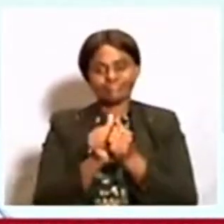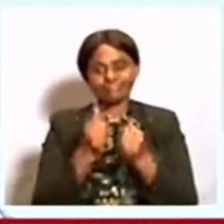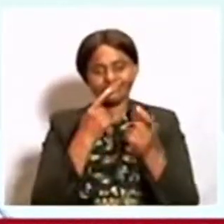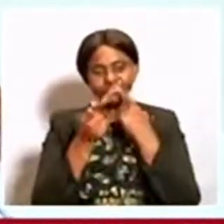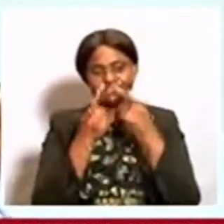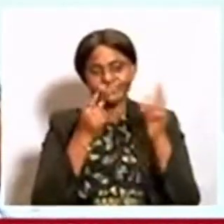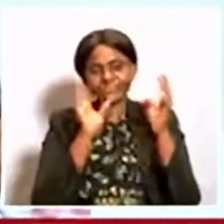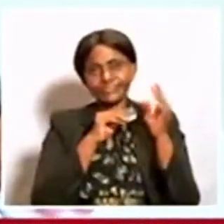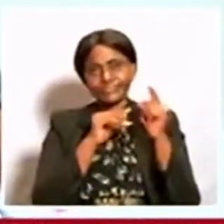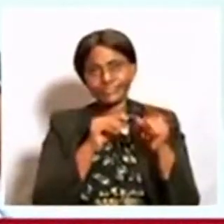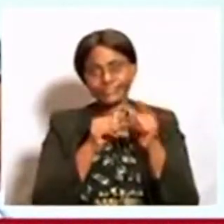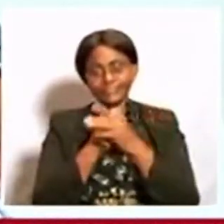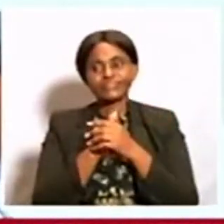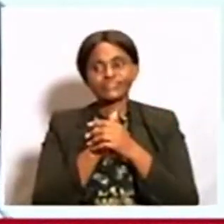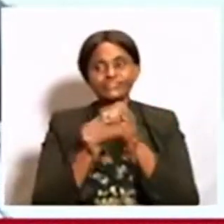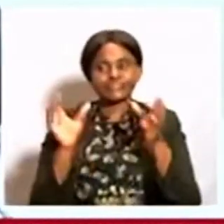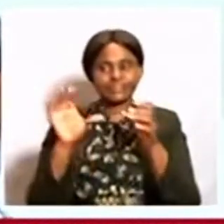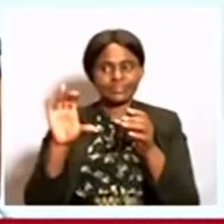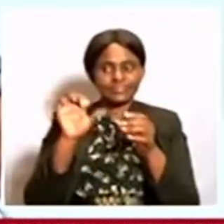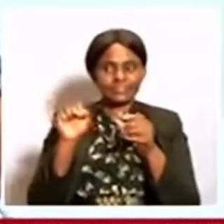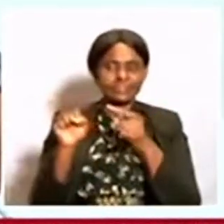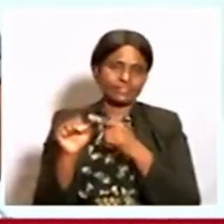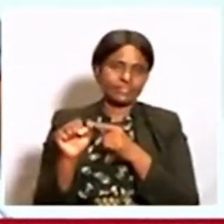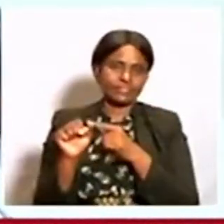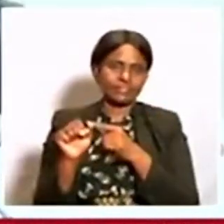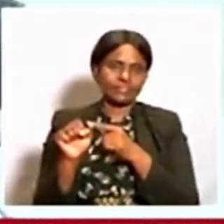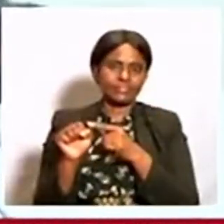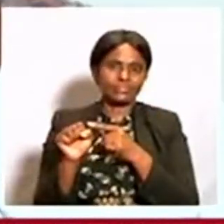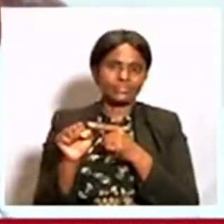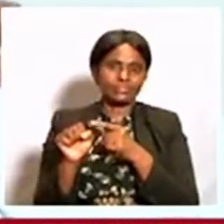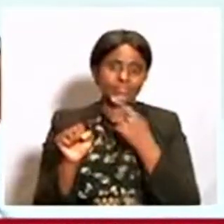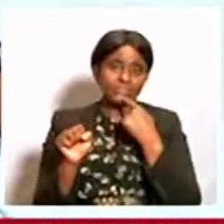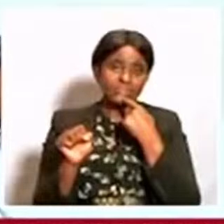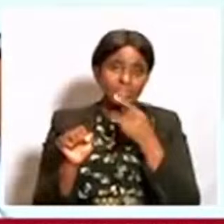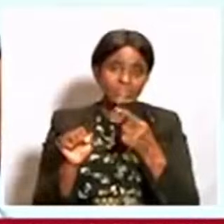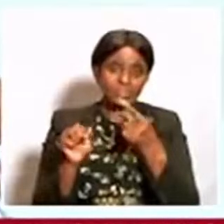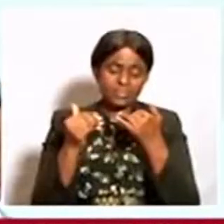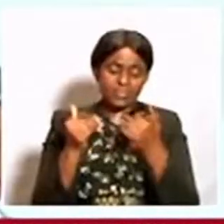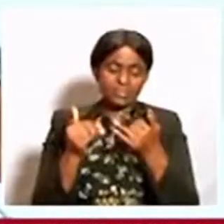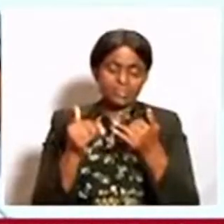said, Council Secretary, we want to say,